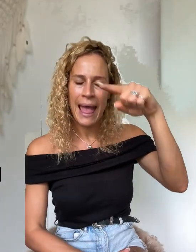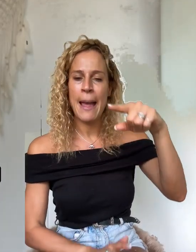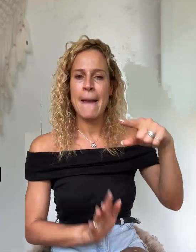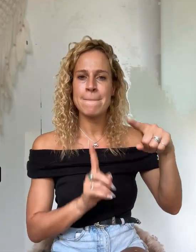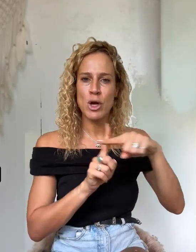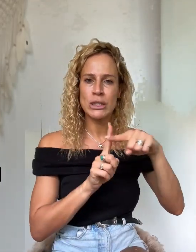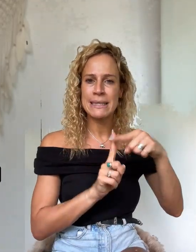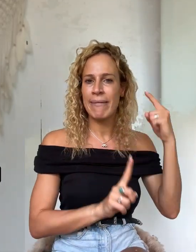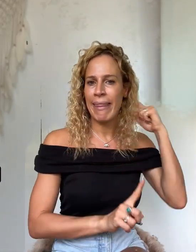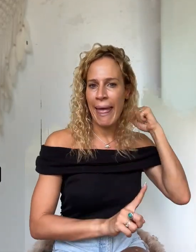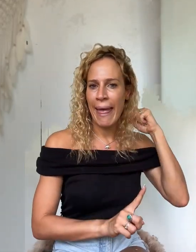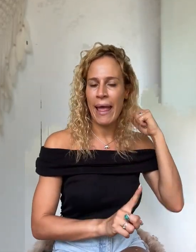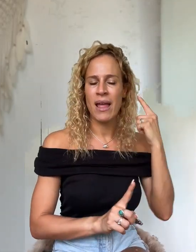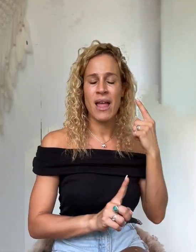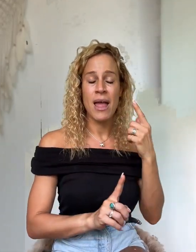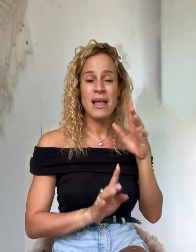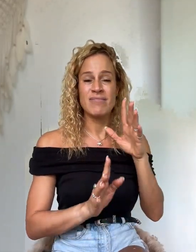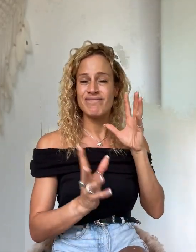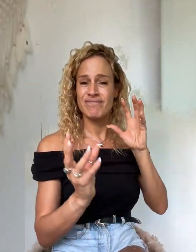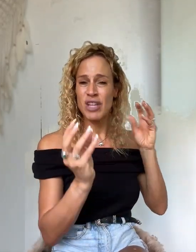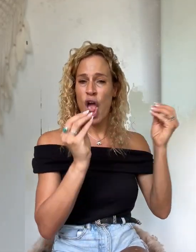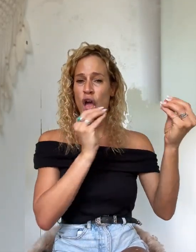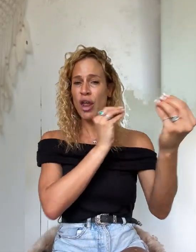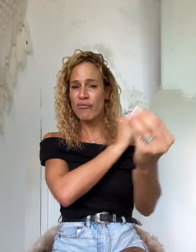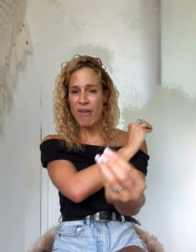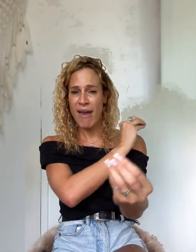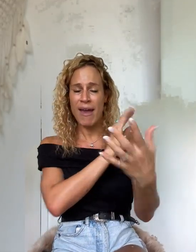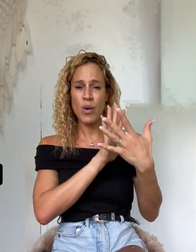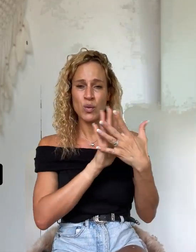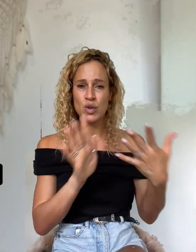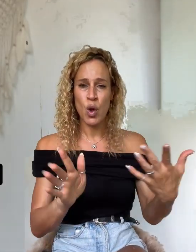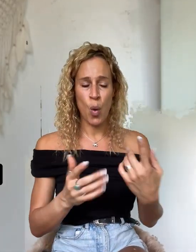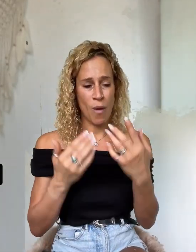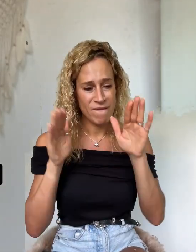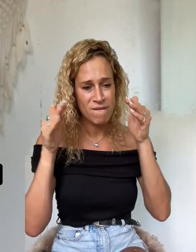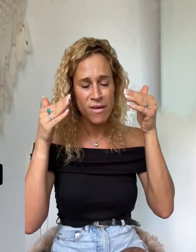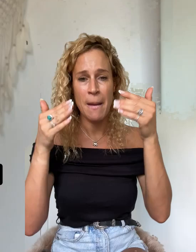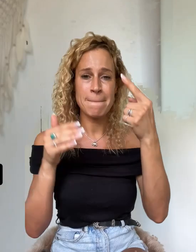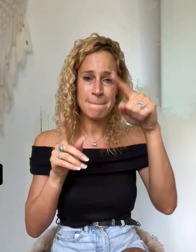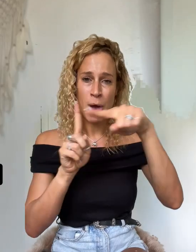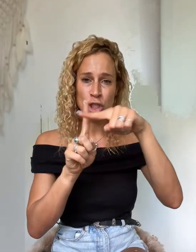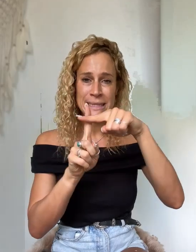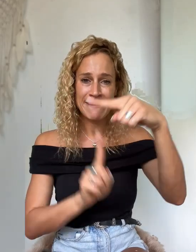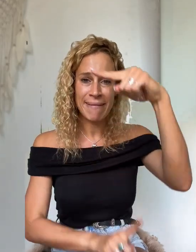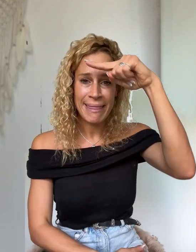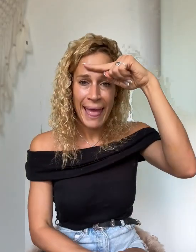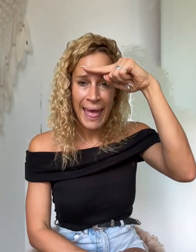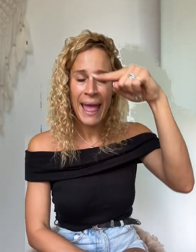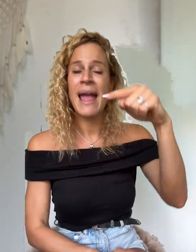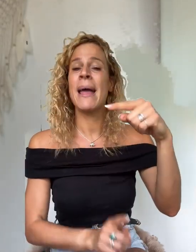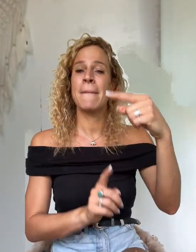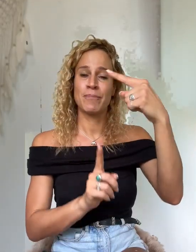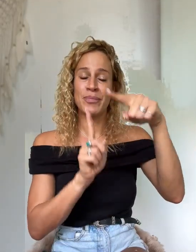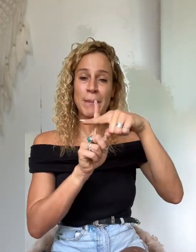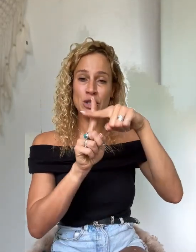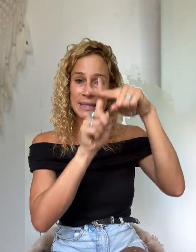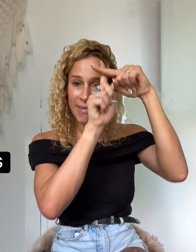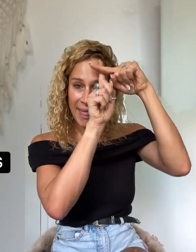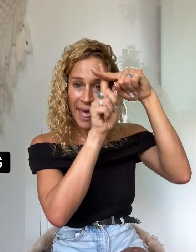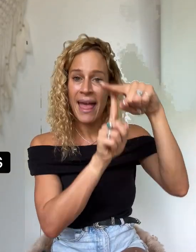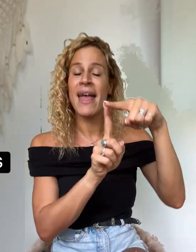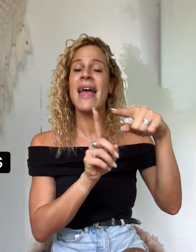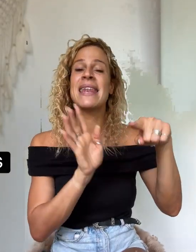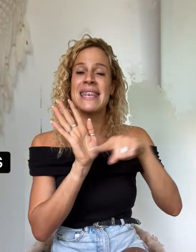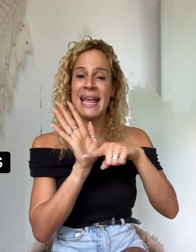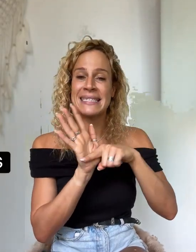the negative, the one comment or the one negative feeling or the one fuck up you did, and stick that where it